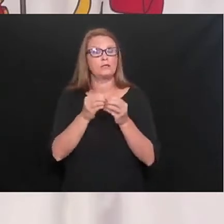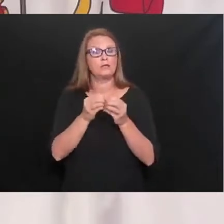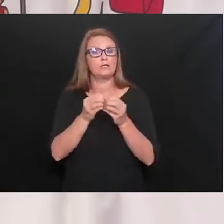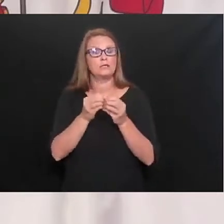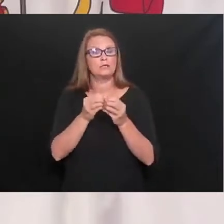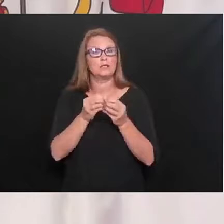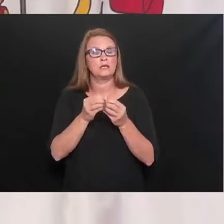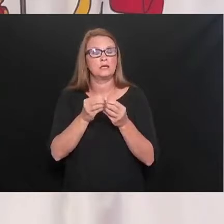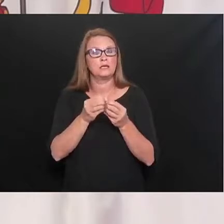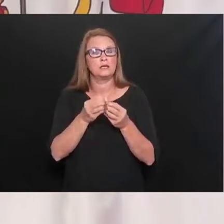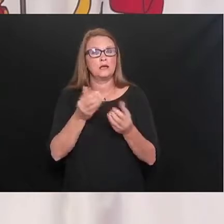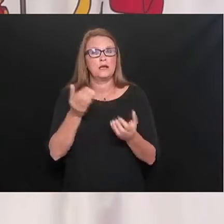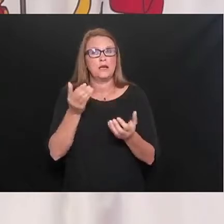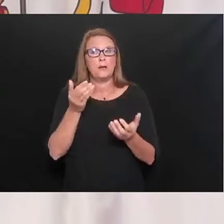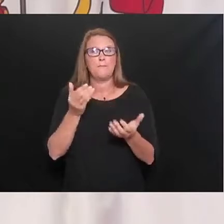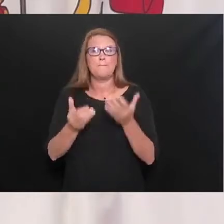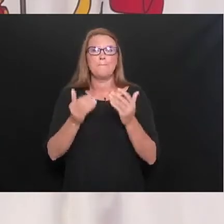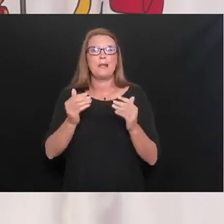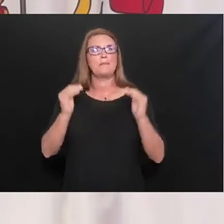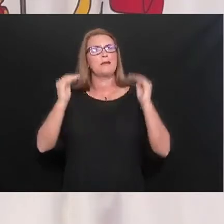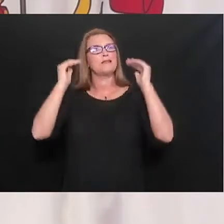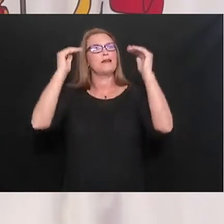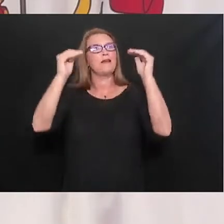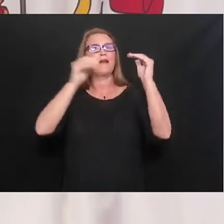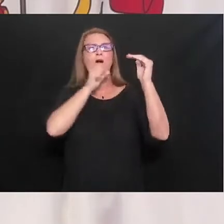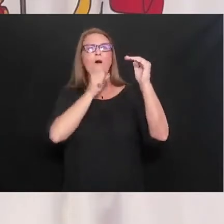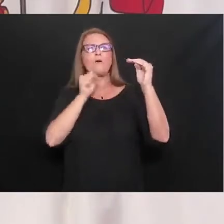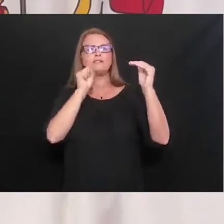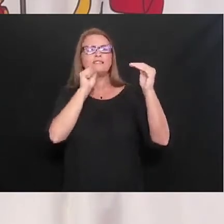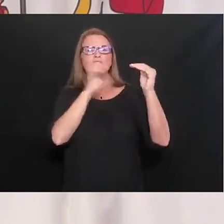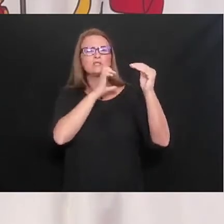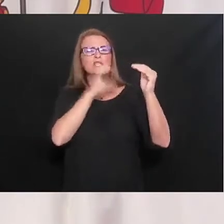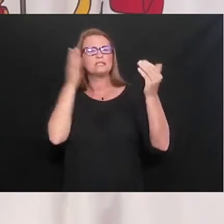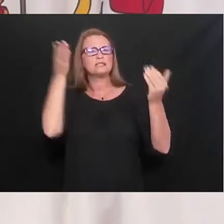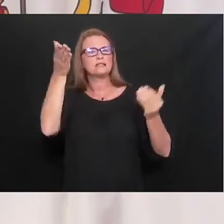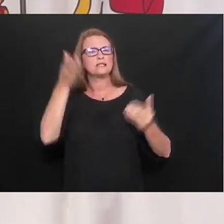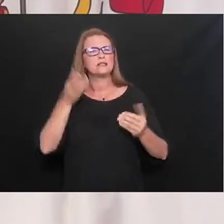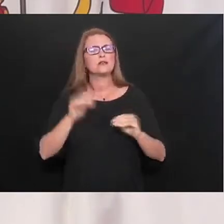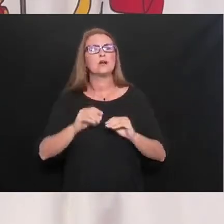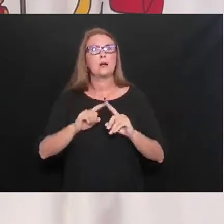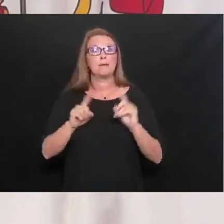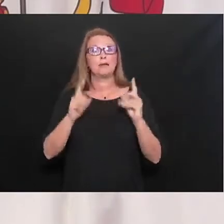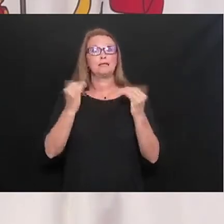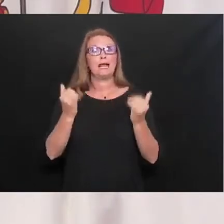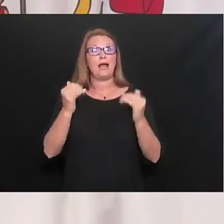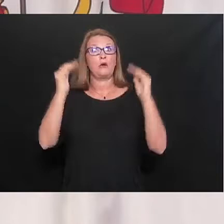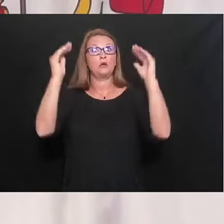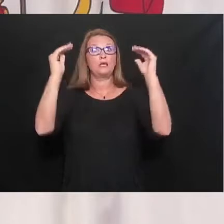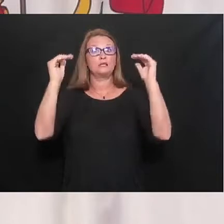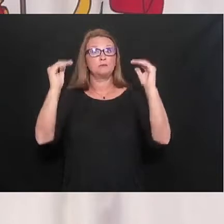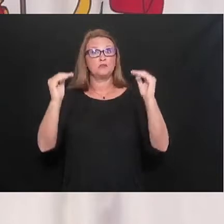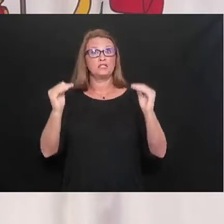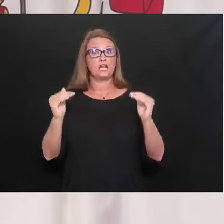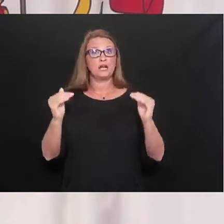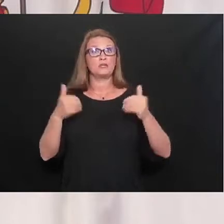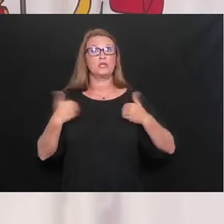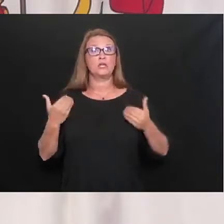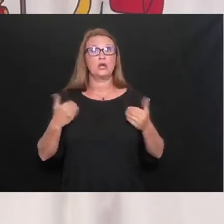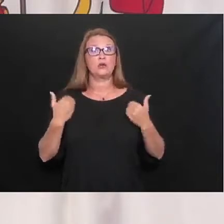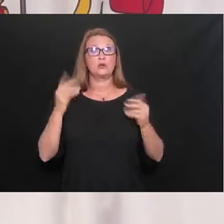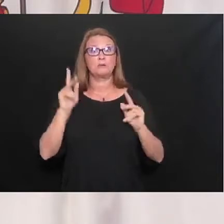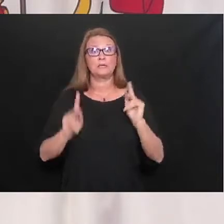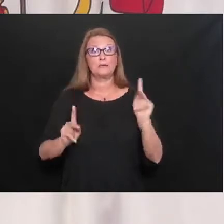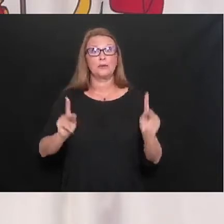maybe the very elderly, and now it's taken a slice at the less